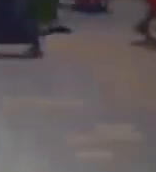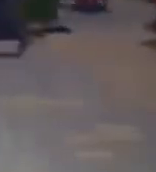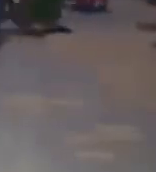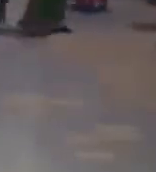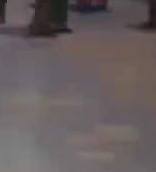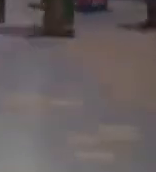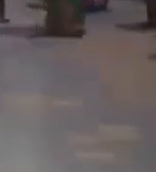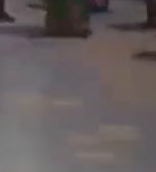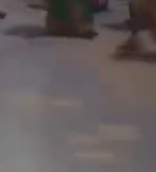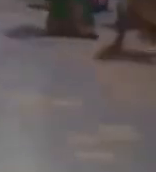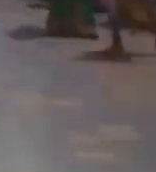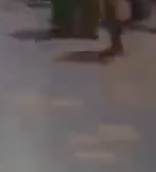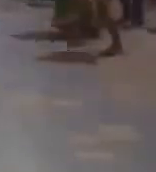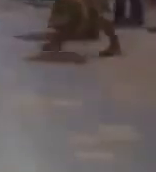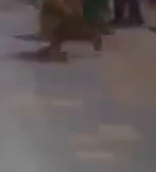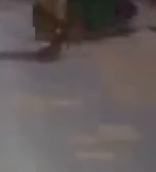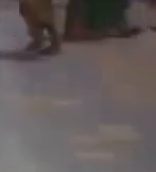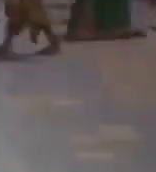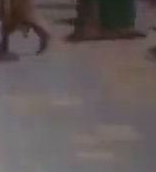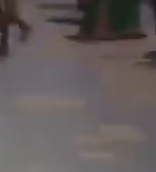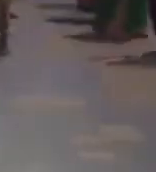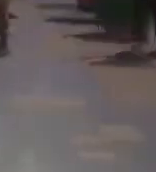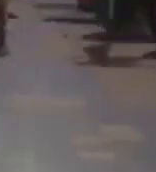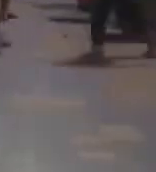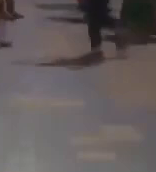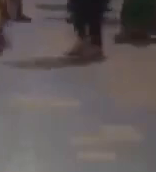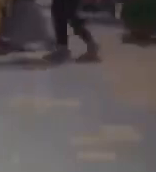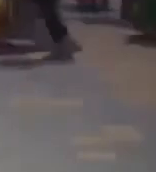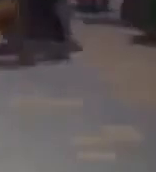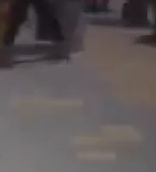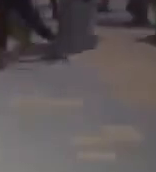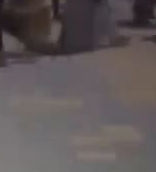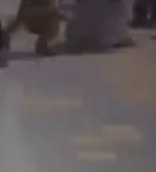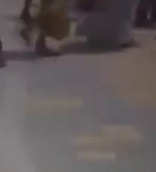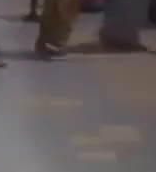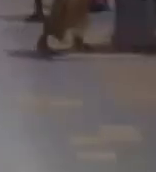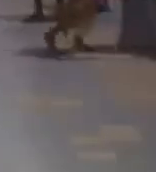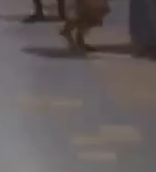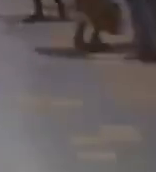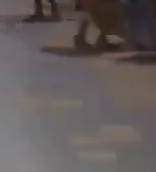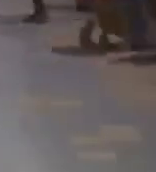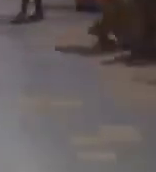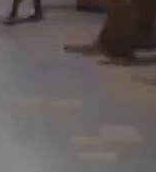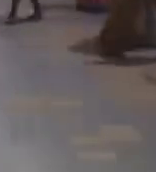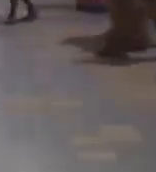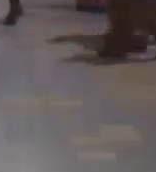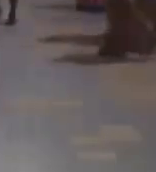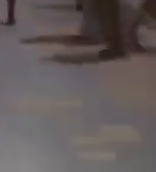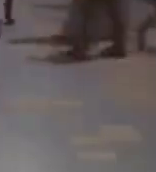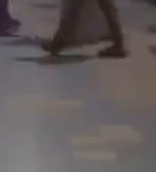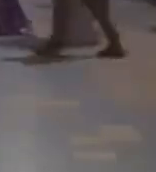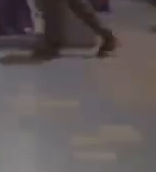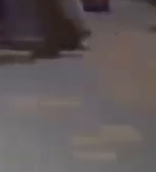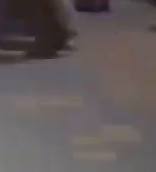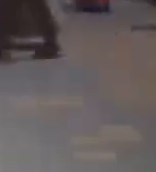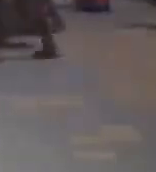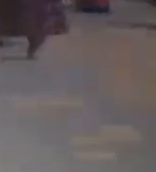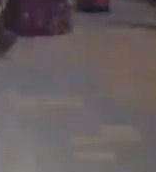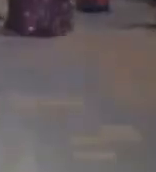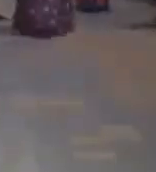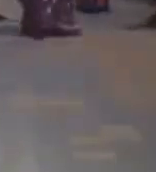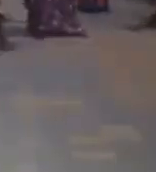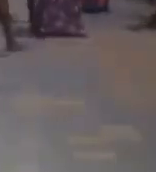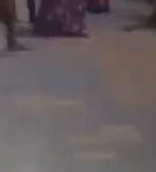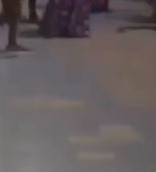Take your dirty hands off my every member of my family. Take your dirty hands off every member of